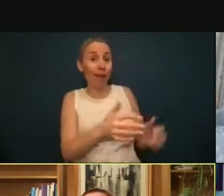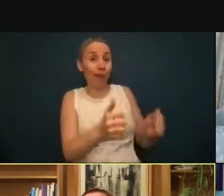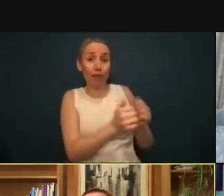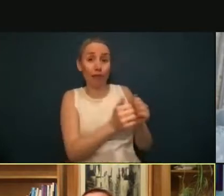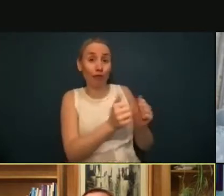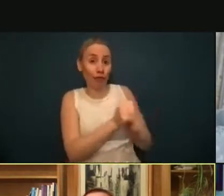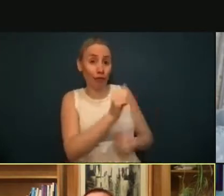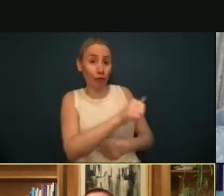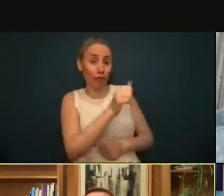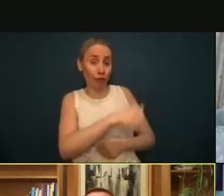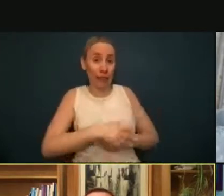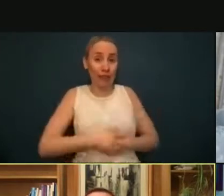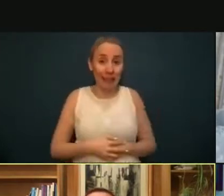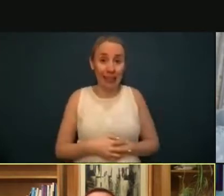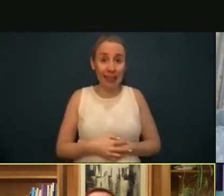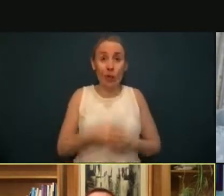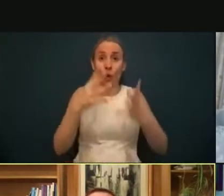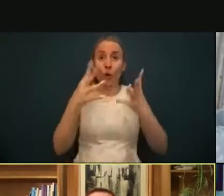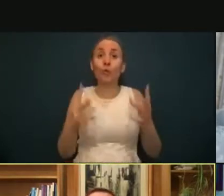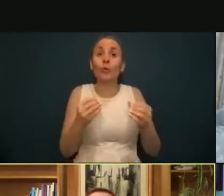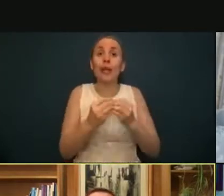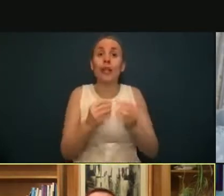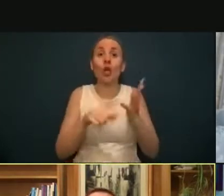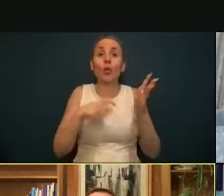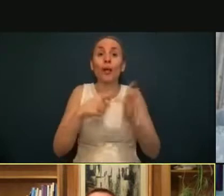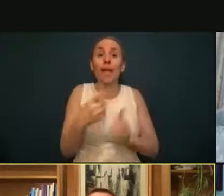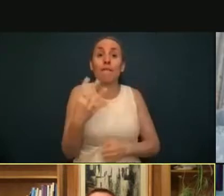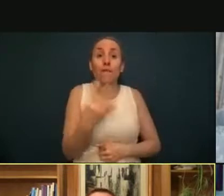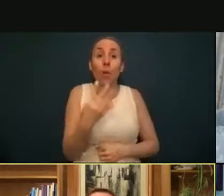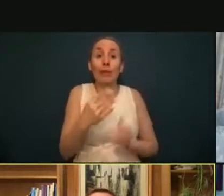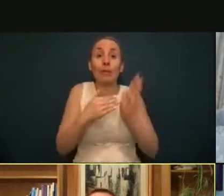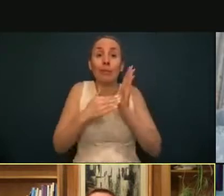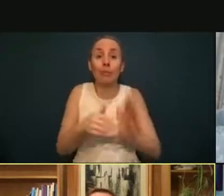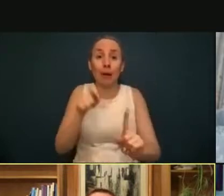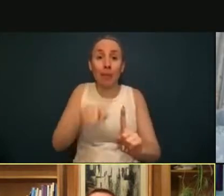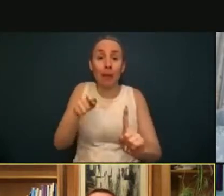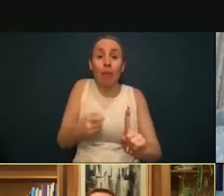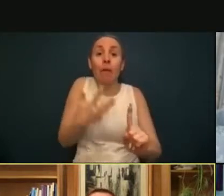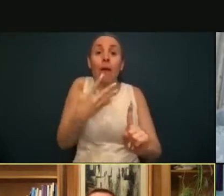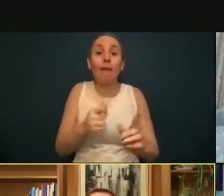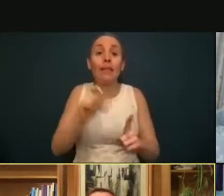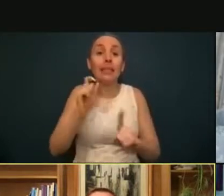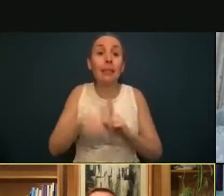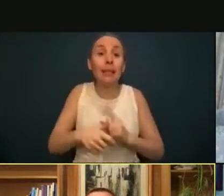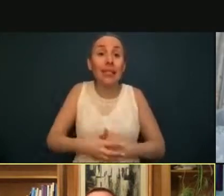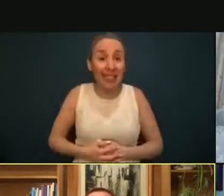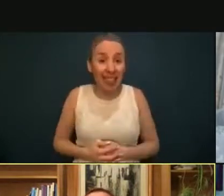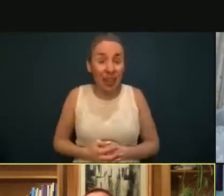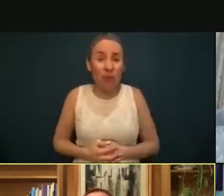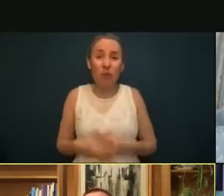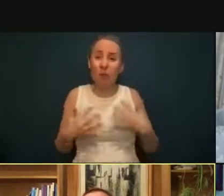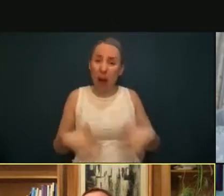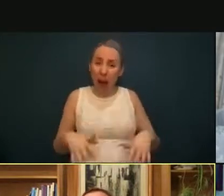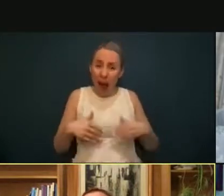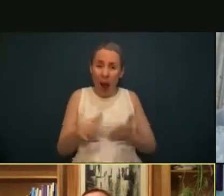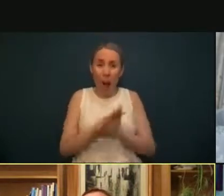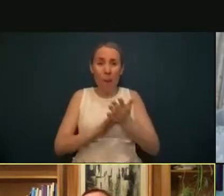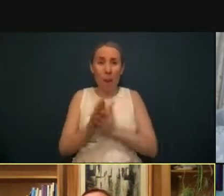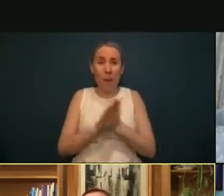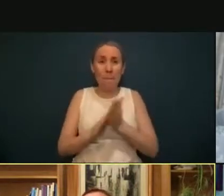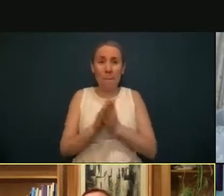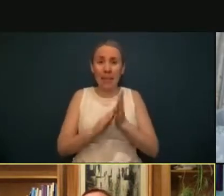there are approximately 14 million people in the UK with disabilities. So we're a massive part of the